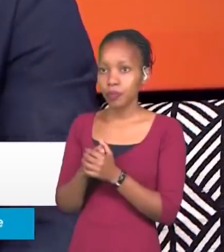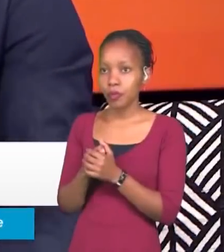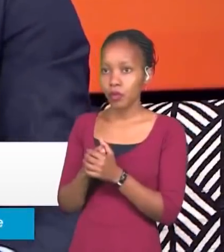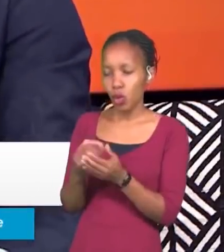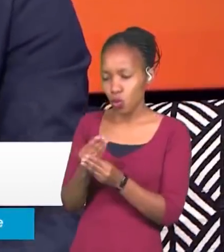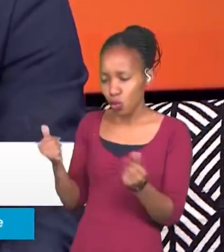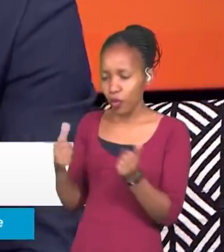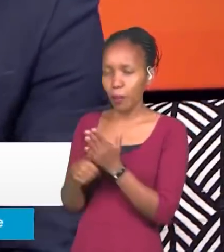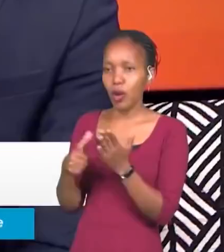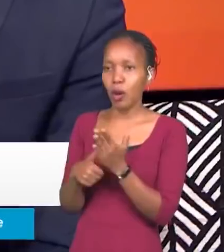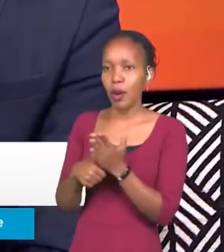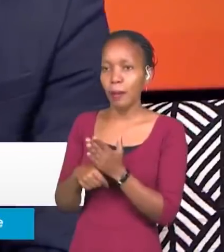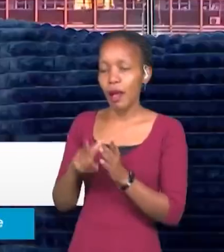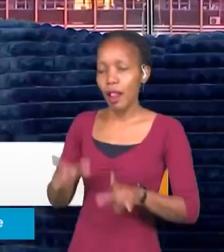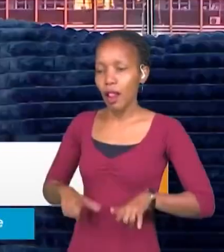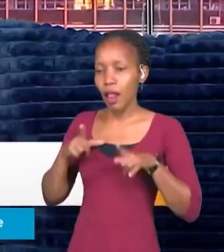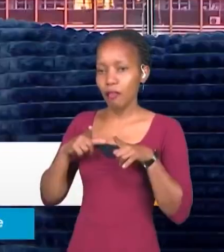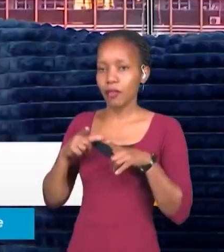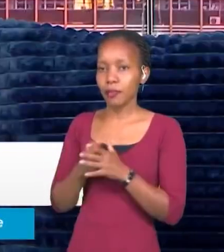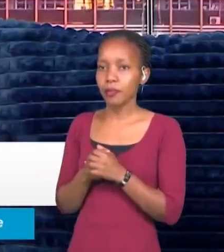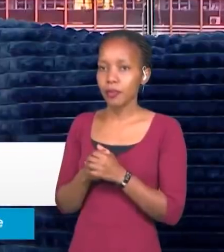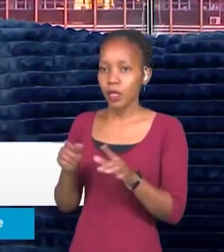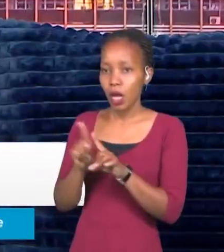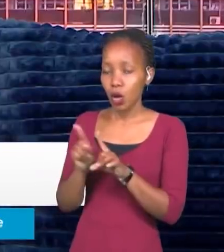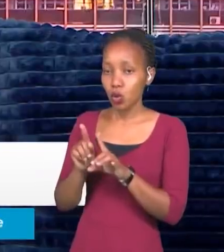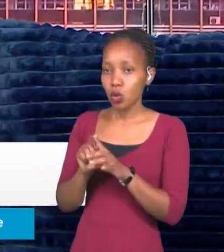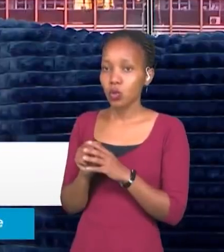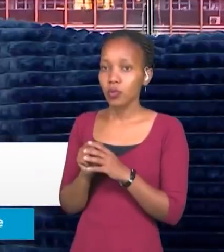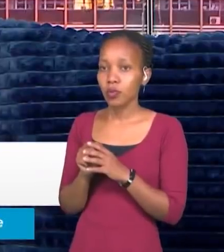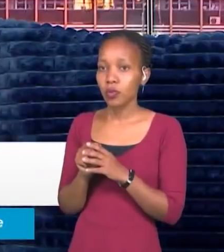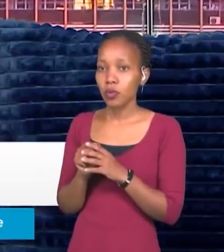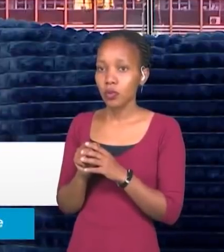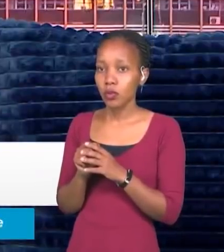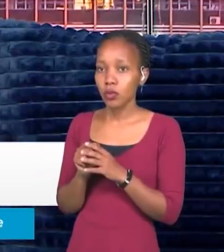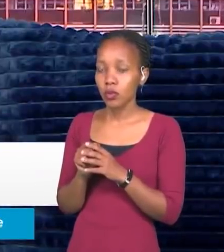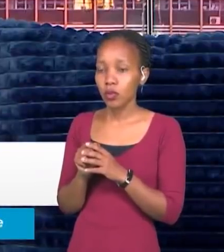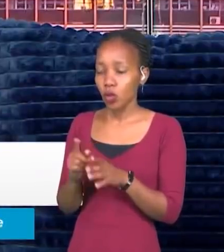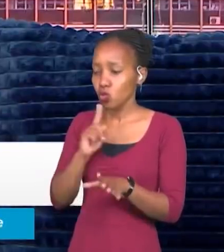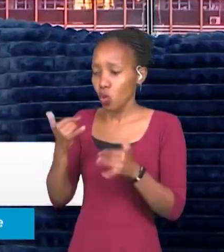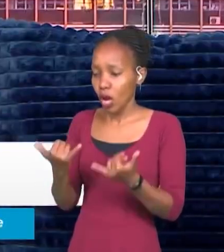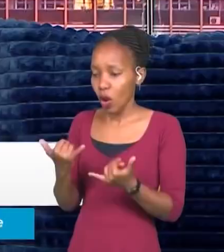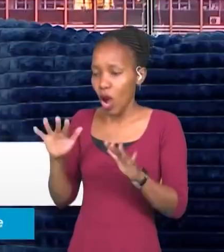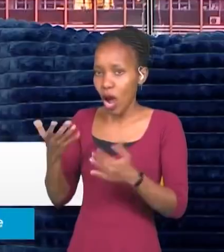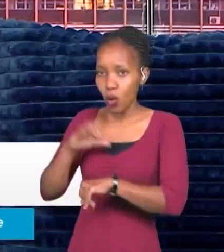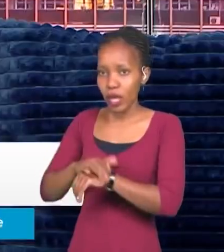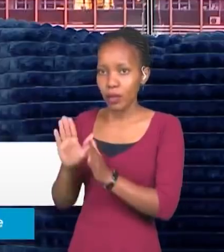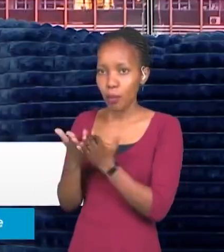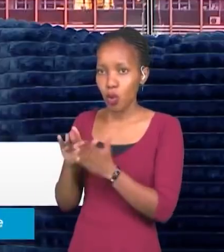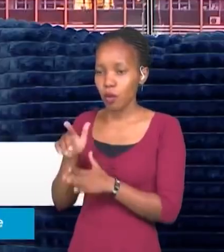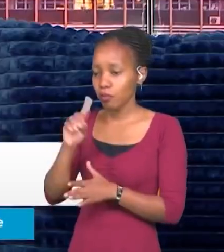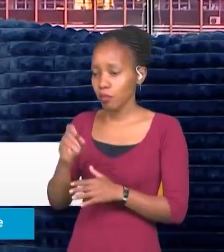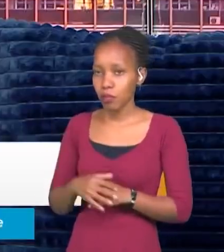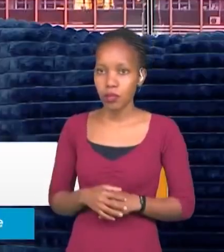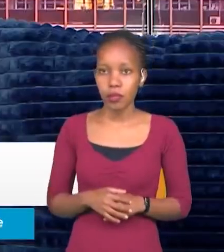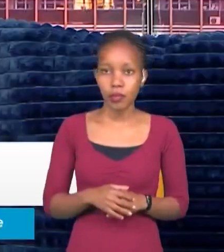difficult lifestyle. Yeah. People are leaving, and also just cutting the coat according to your size. True. How can they get this book? They can